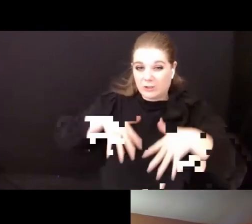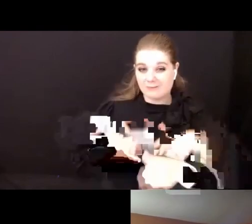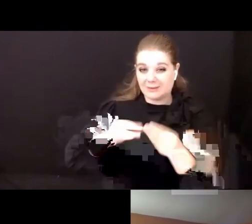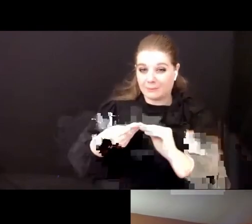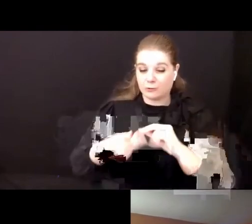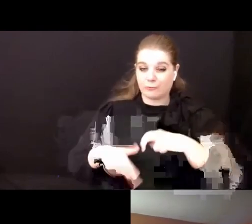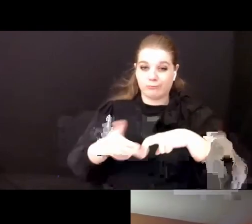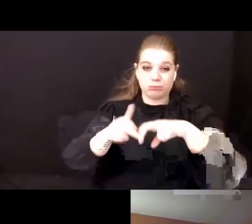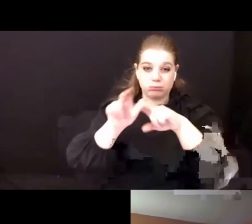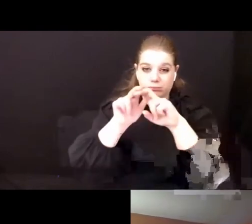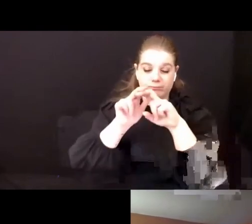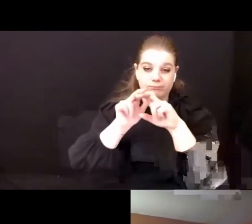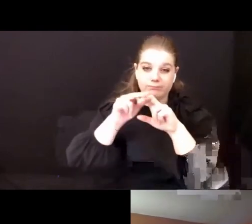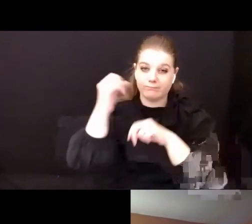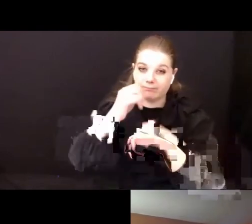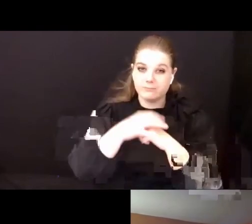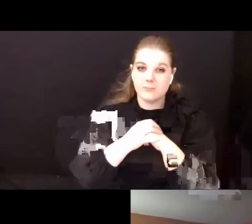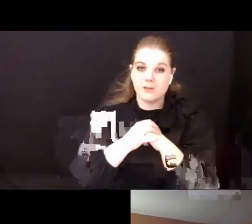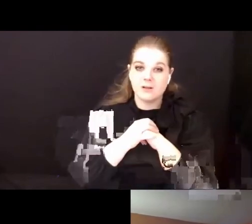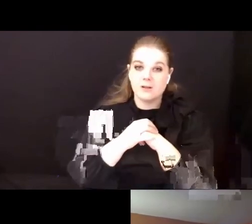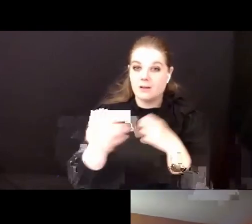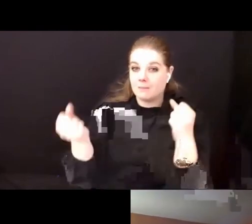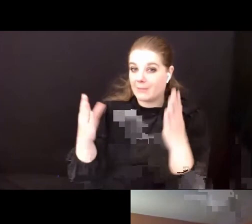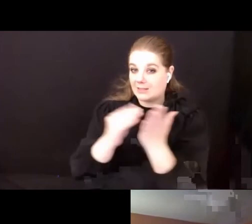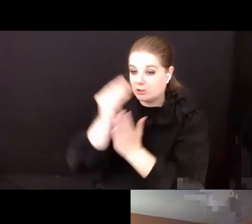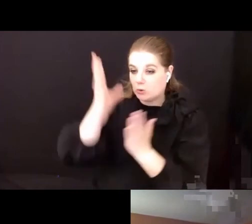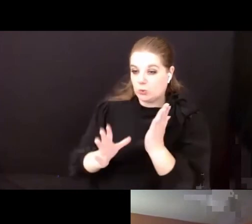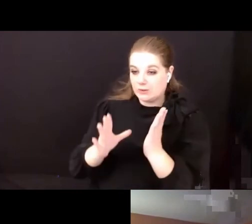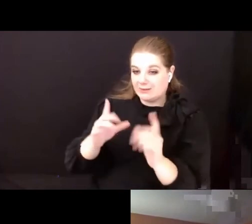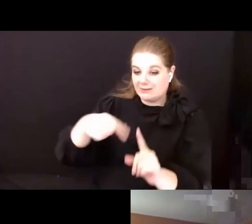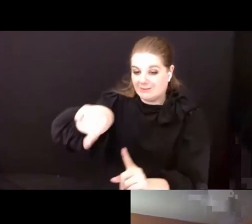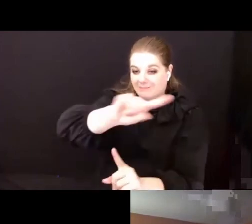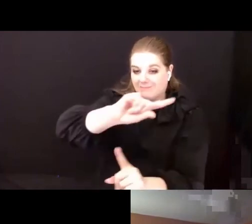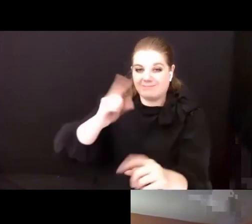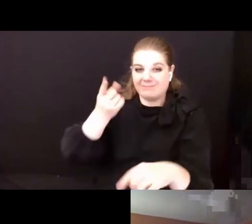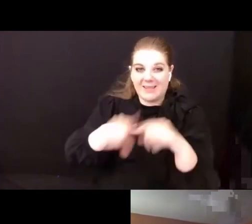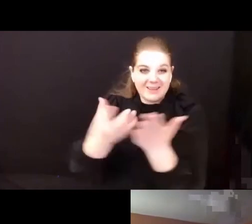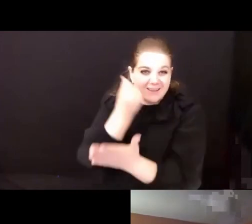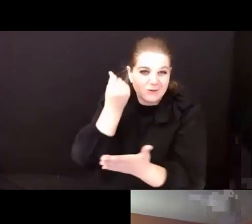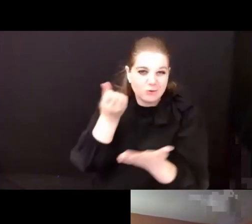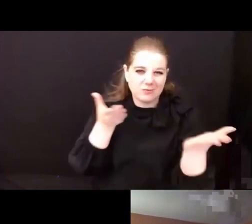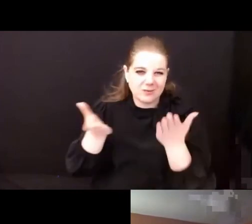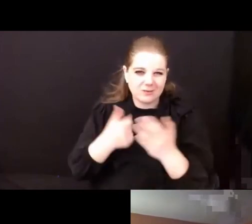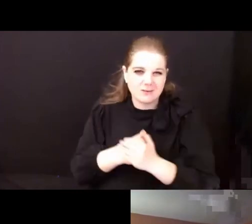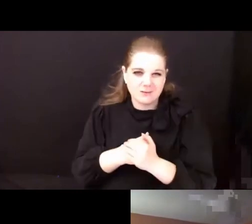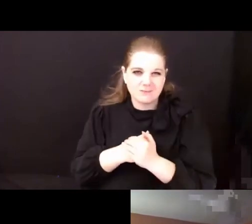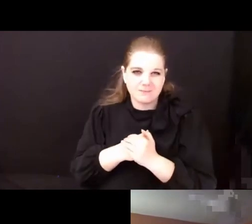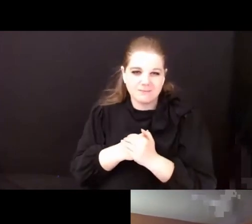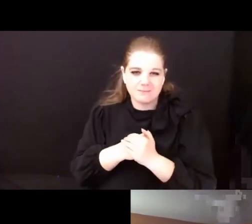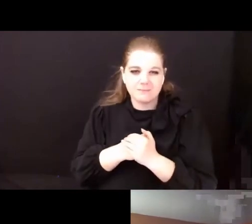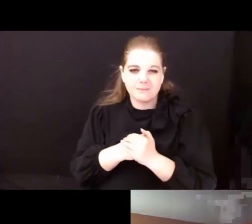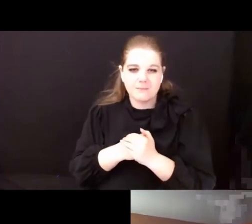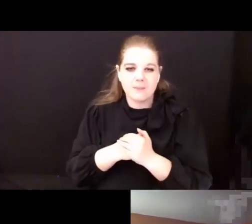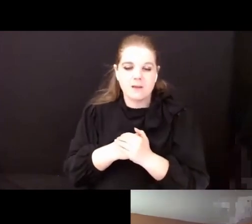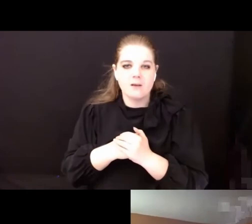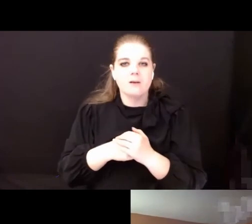dramatically, and many of those students cannot get the services that they need. Yeah, Go